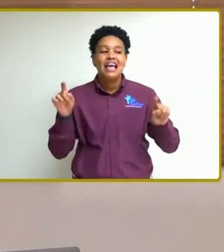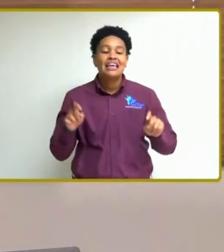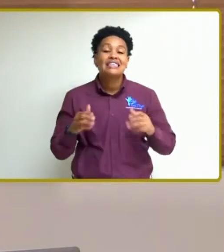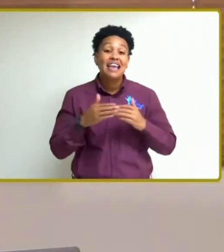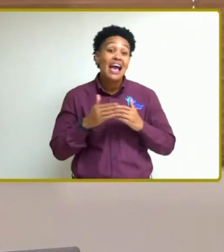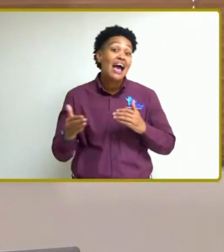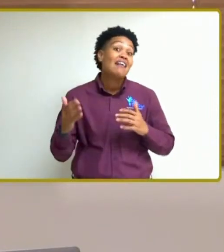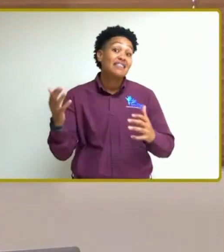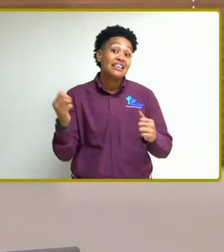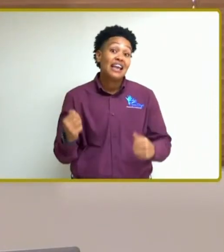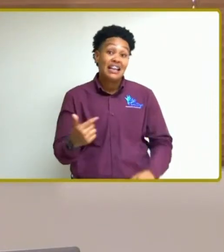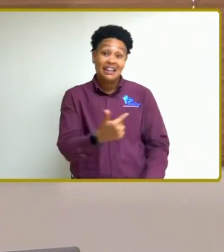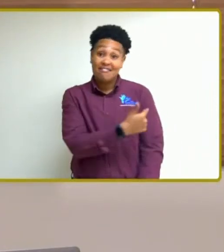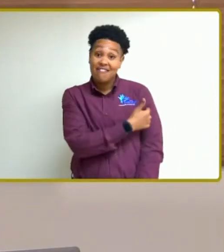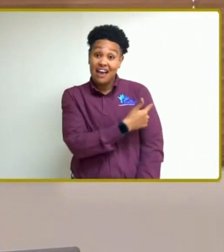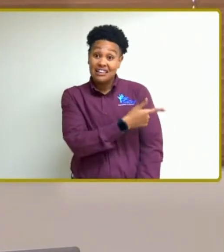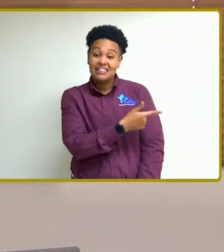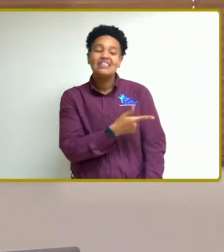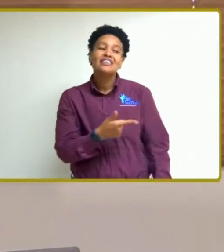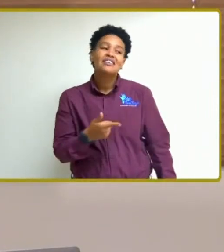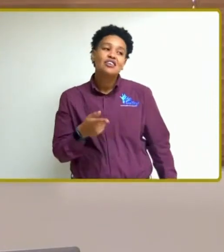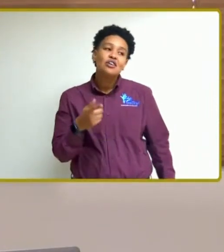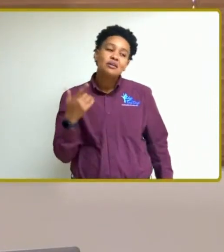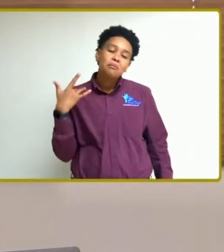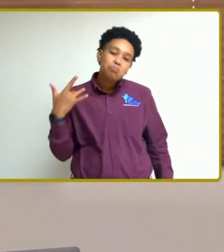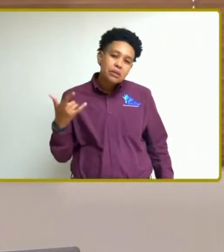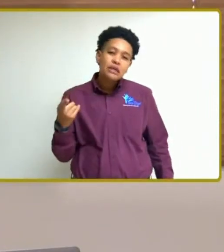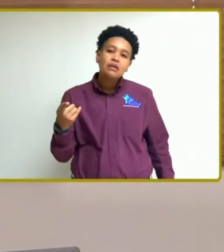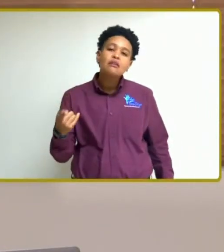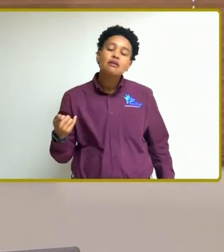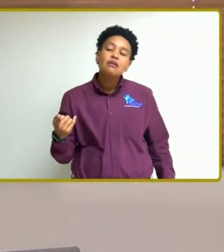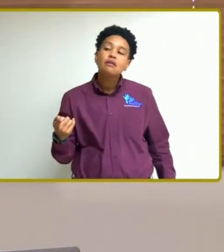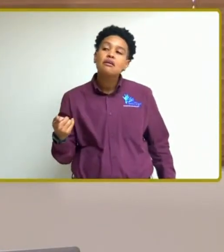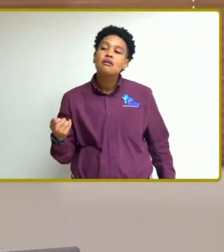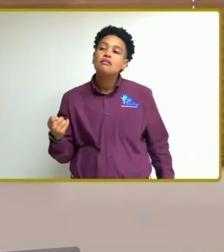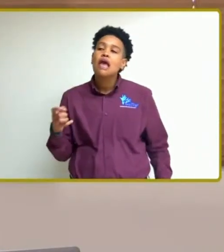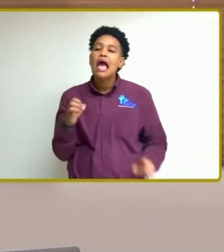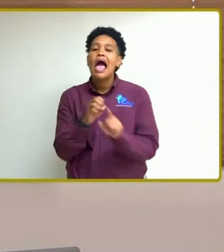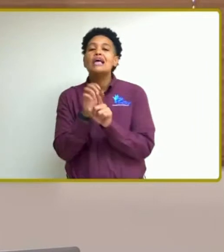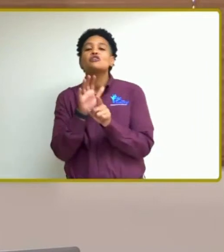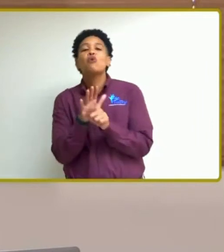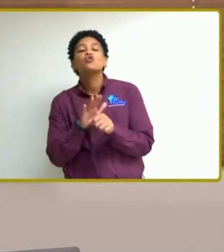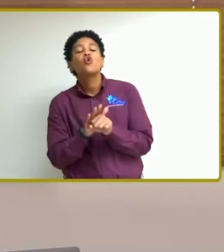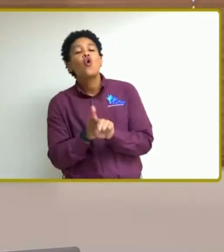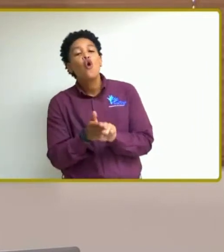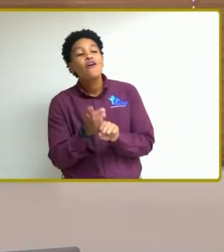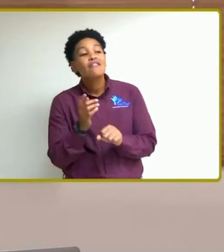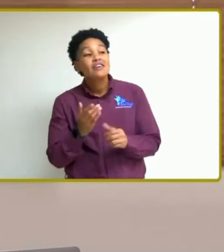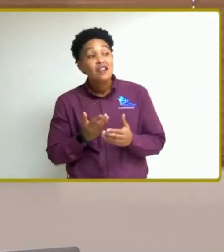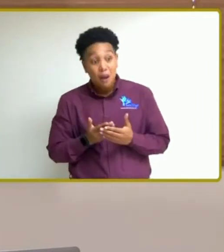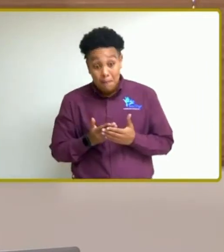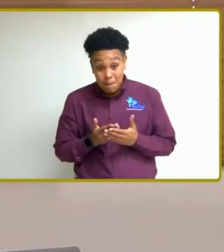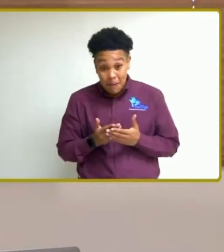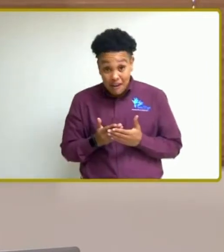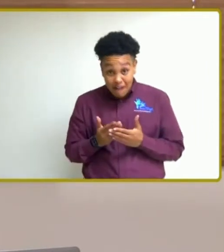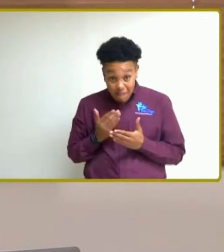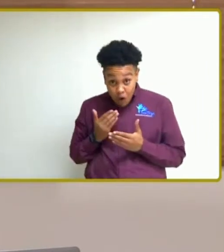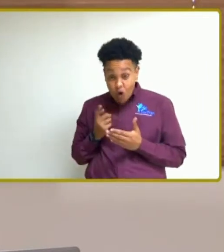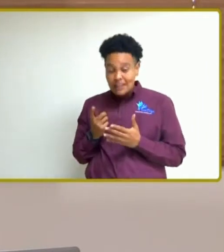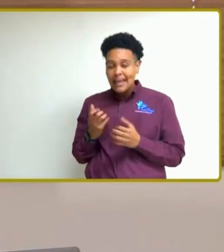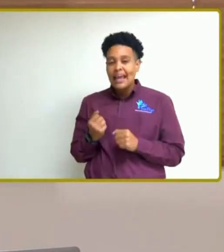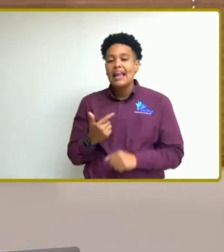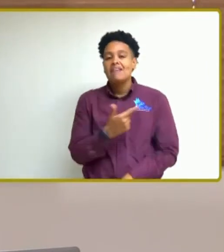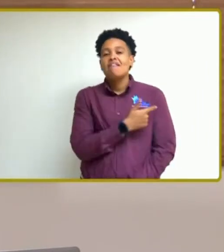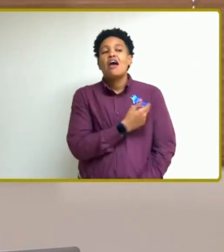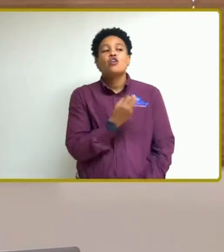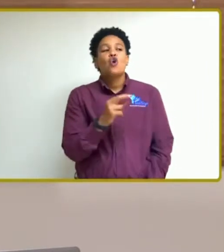after taking the vaccine usually would have been exposed either just before they had the vaccine